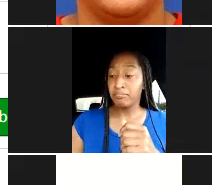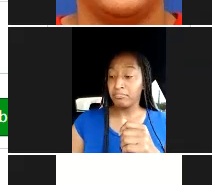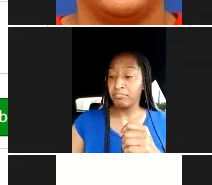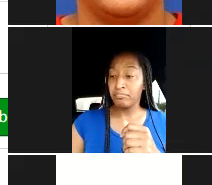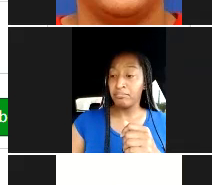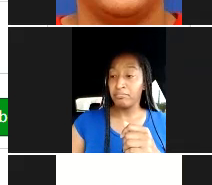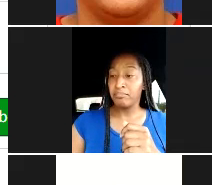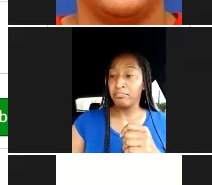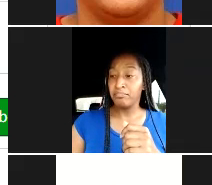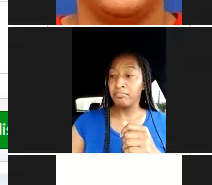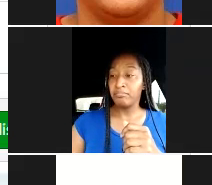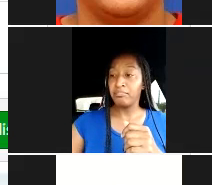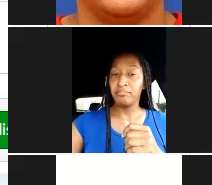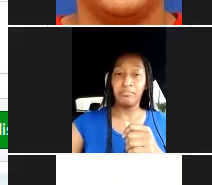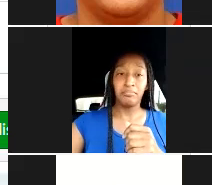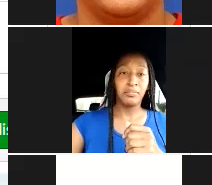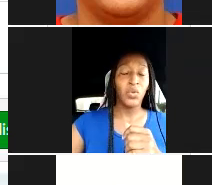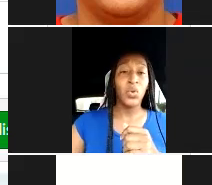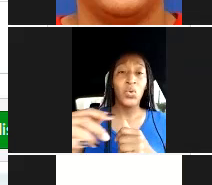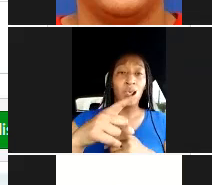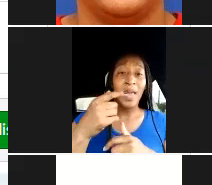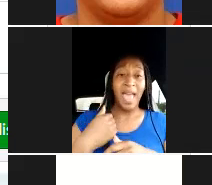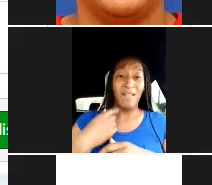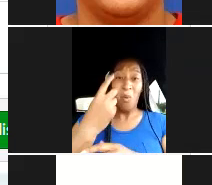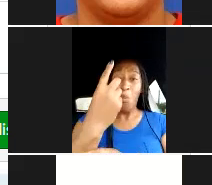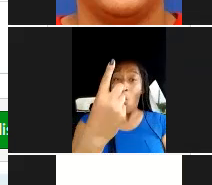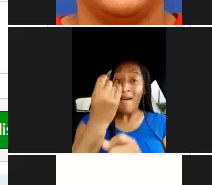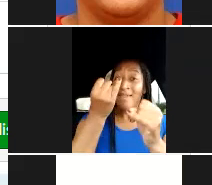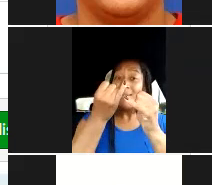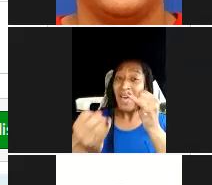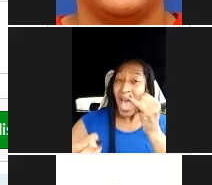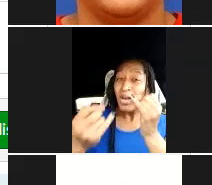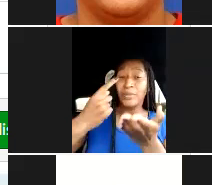you have one final discussion to complete for me.